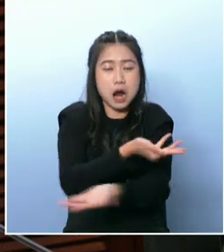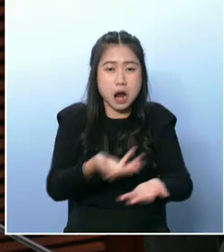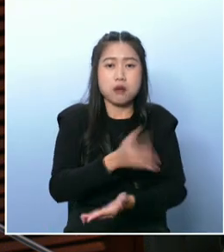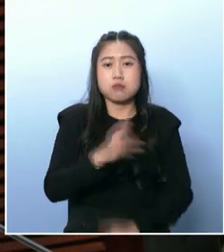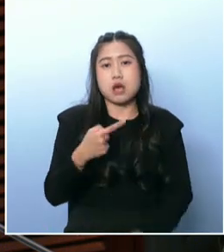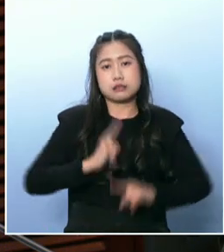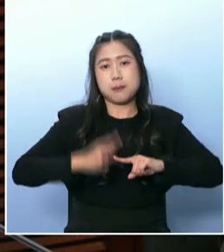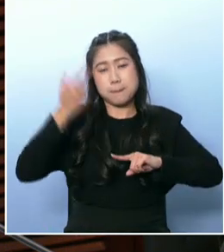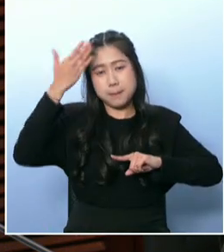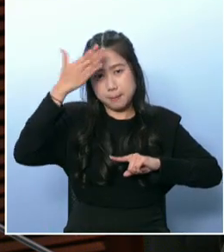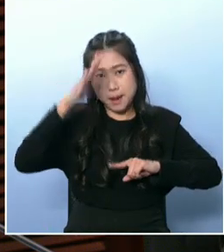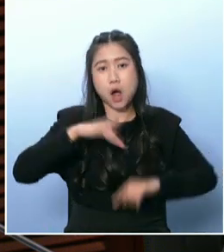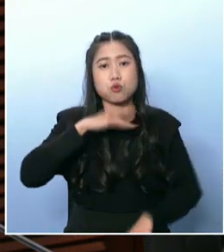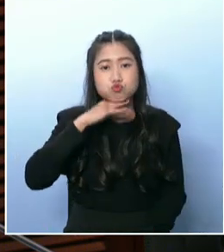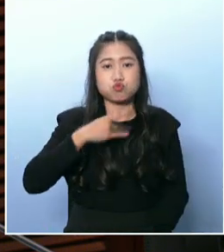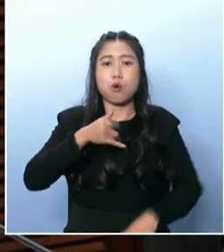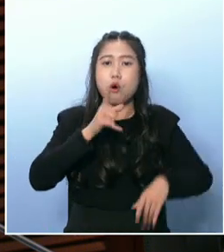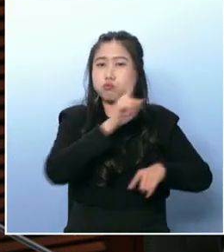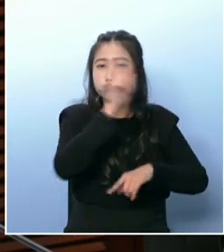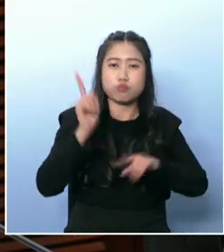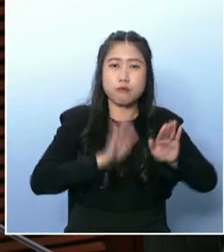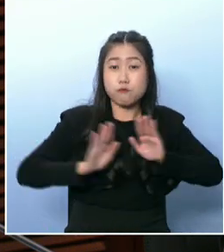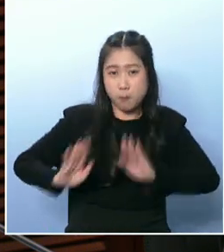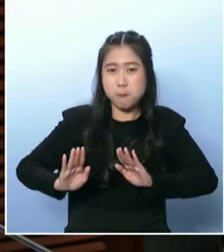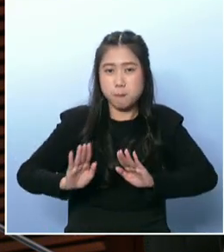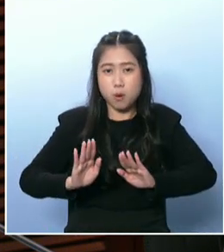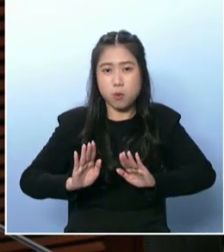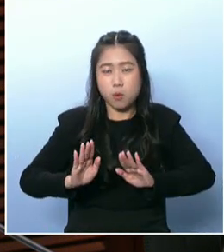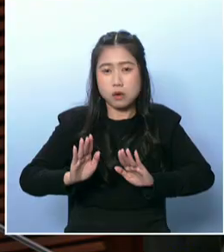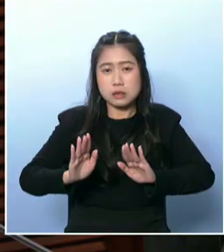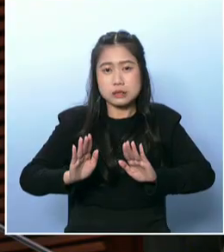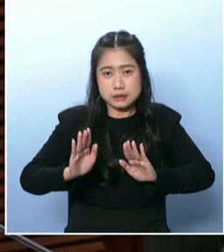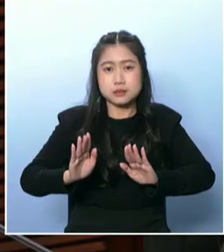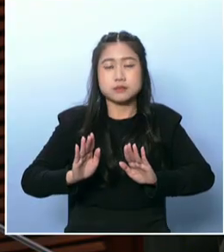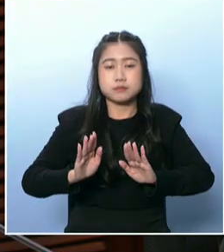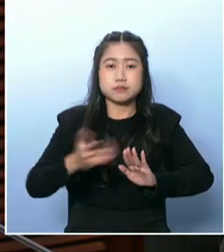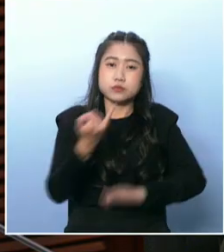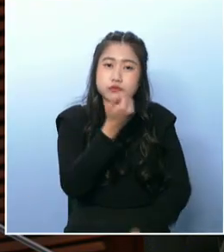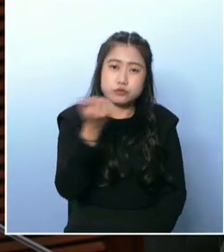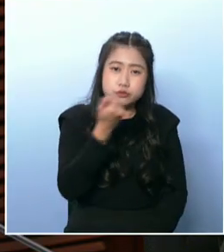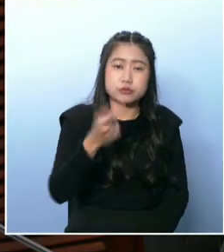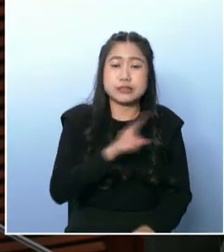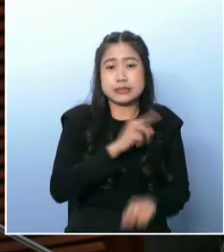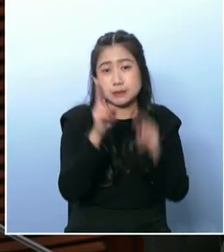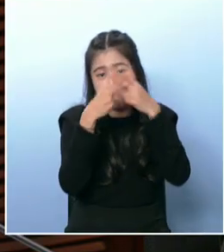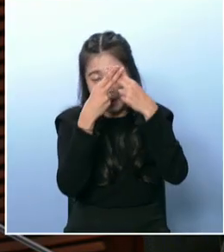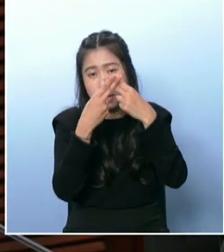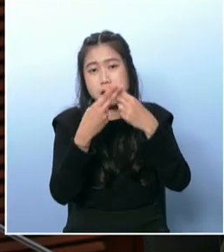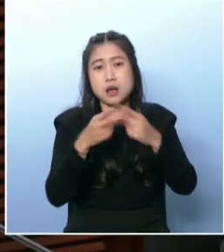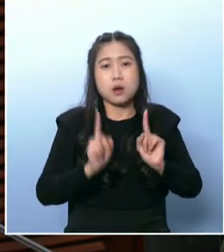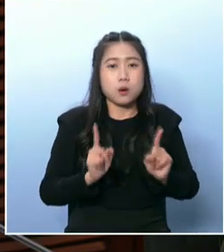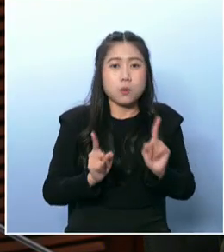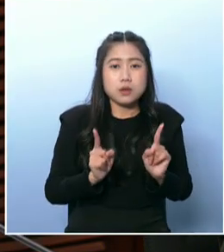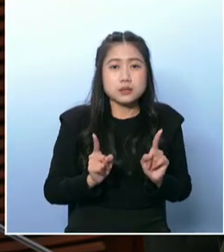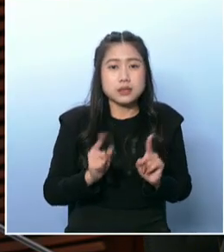and integrate with other people. But for the service users, there may be